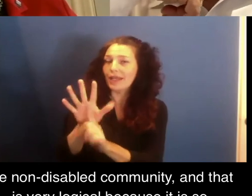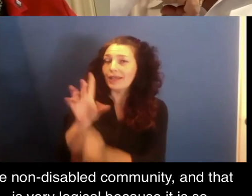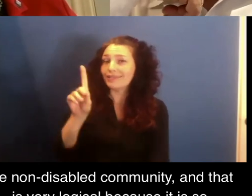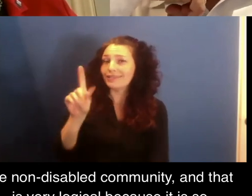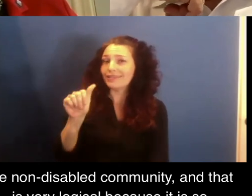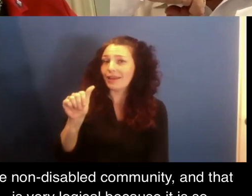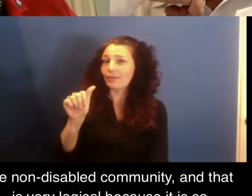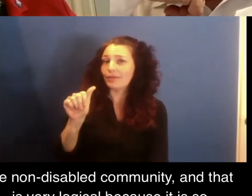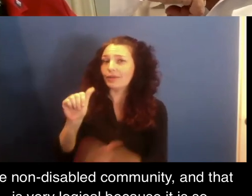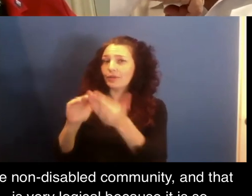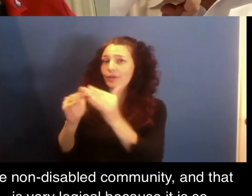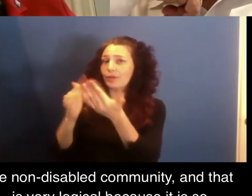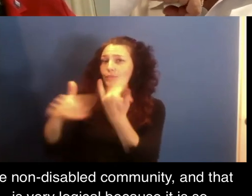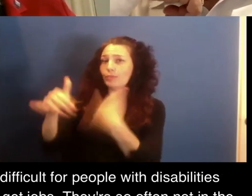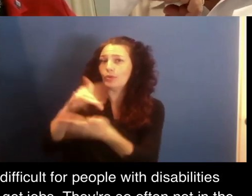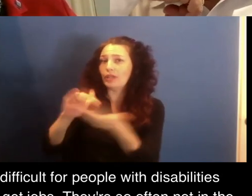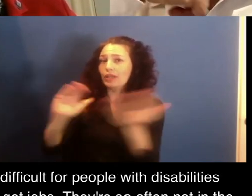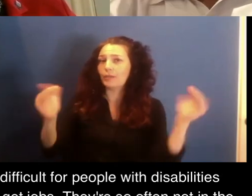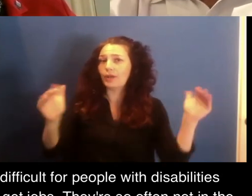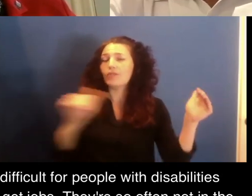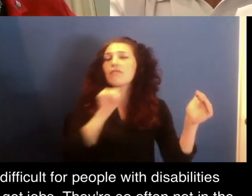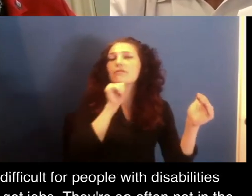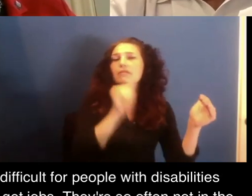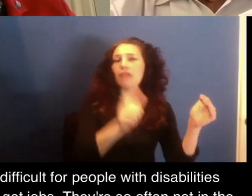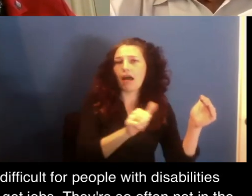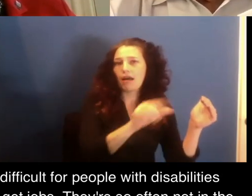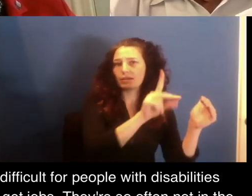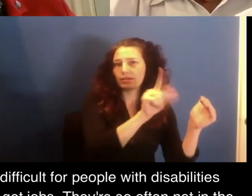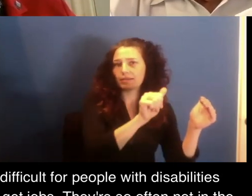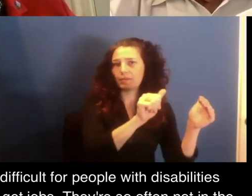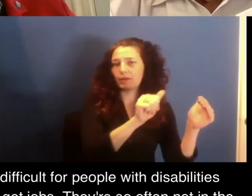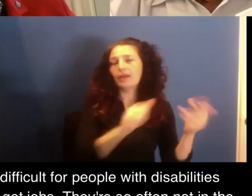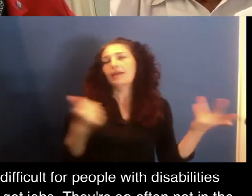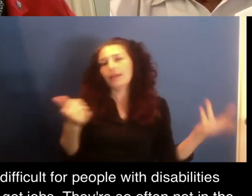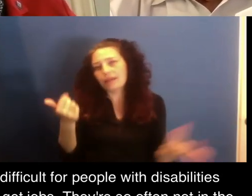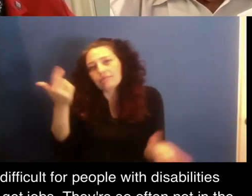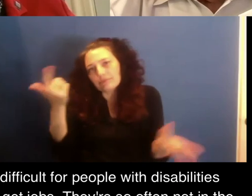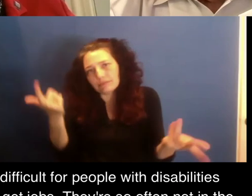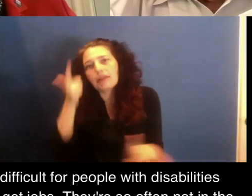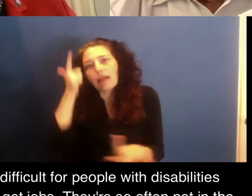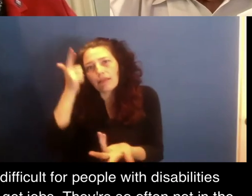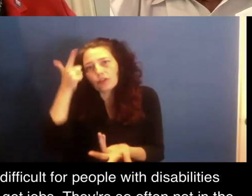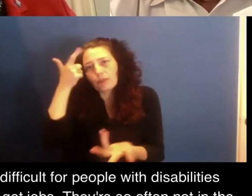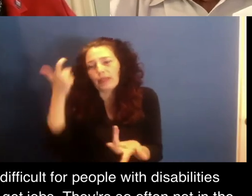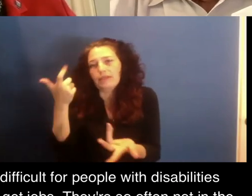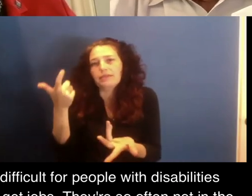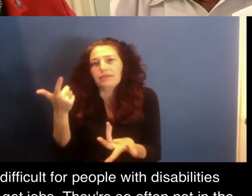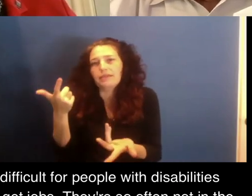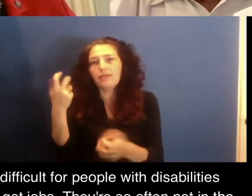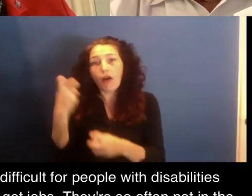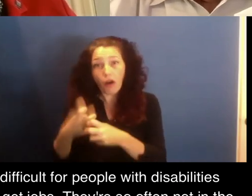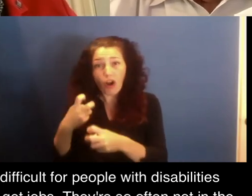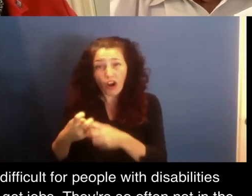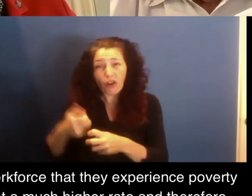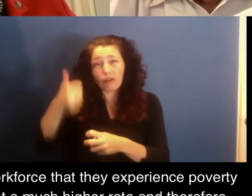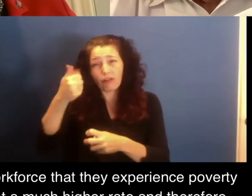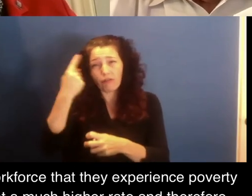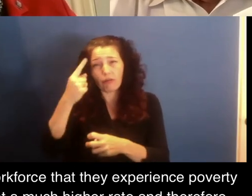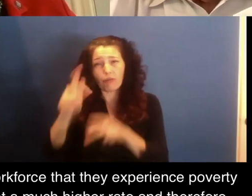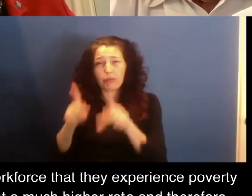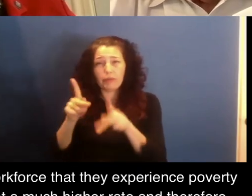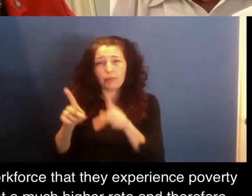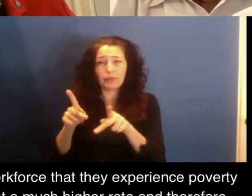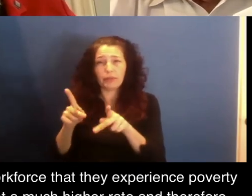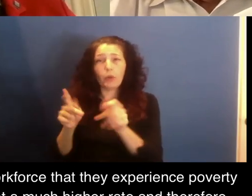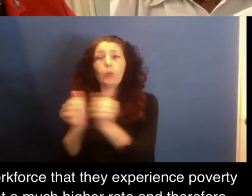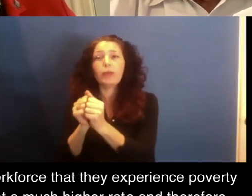is very logical because it is so difficult for people with disabilities to get jobs. They're, um, so often not in the workforce